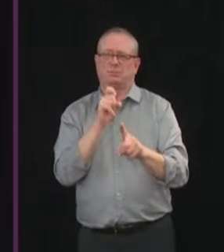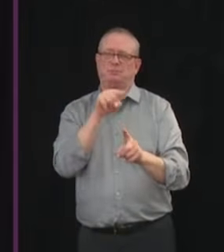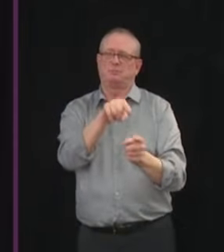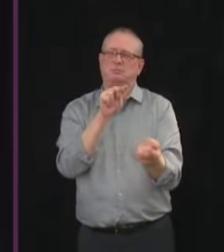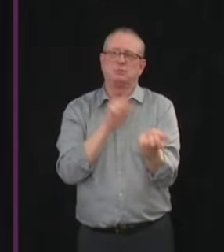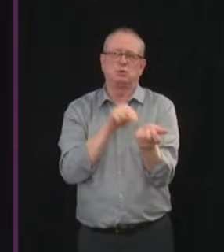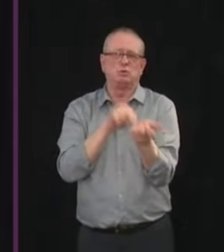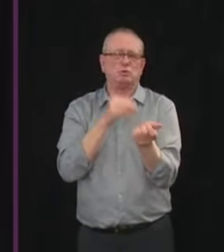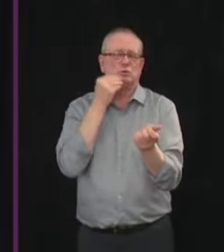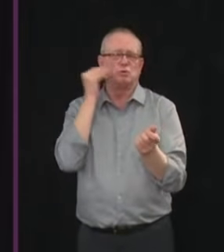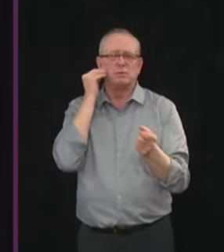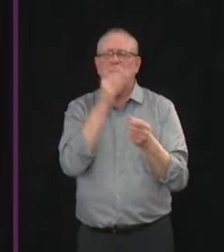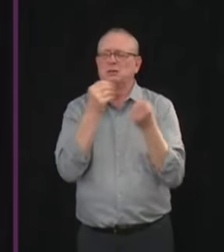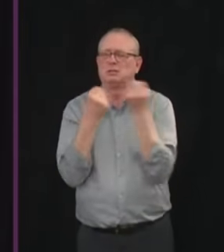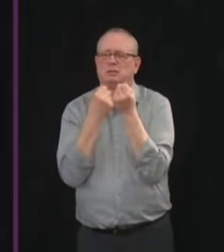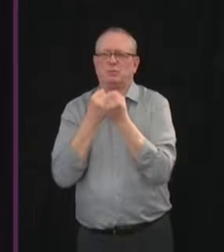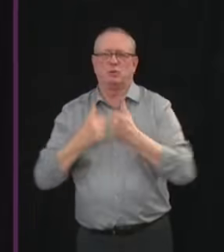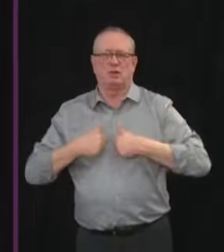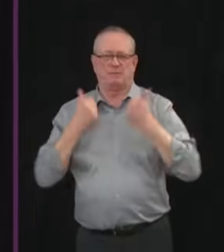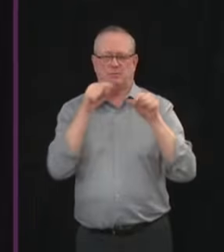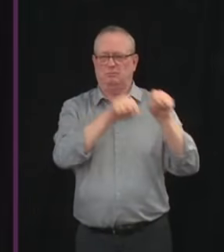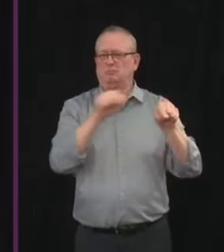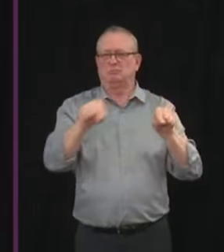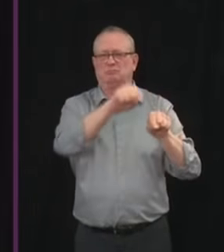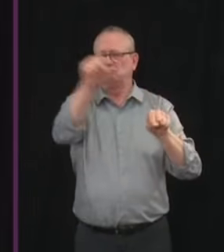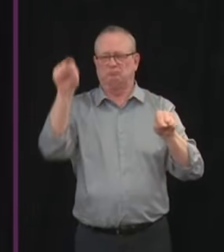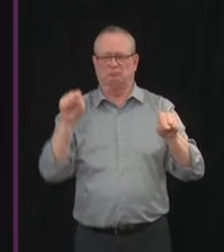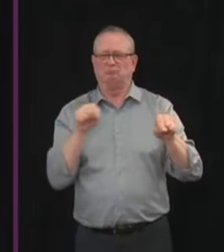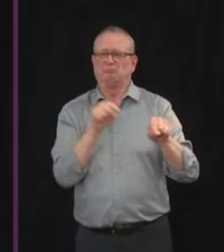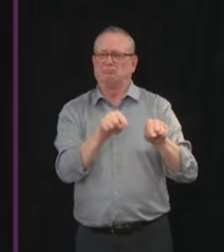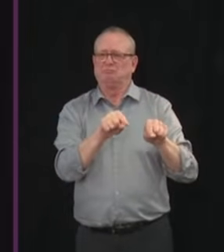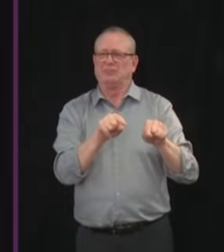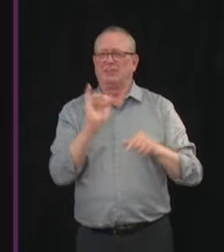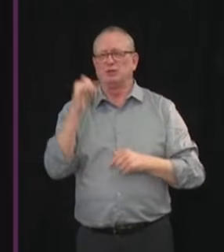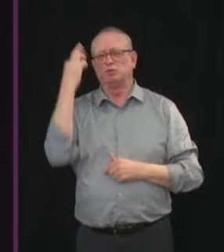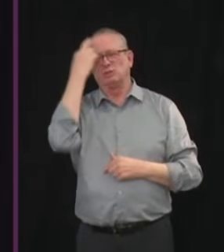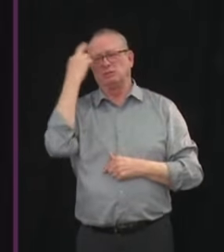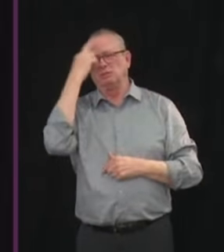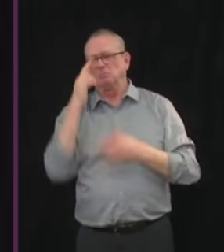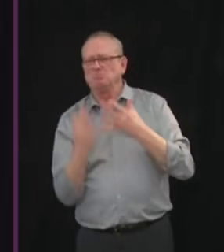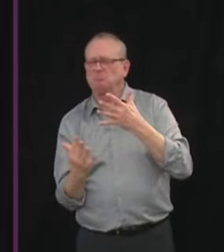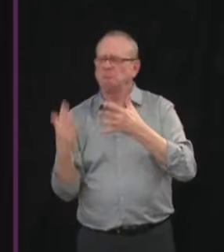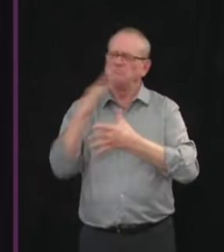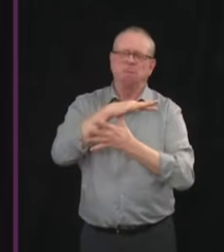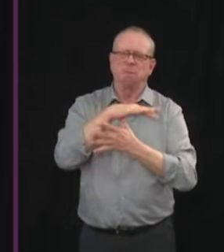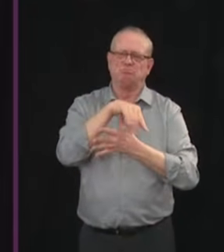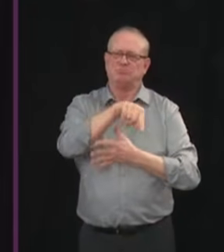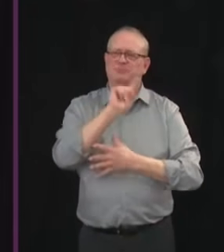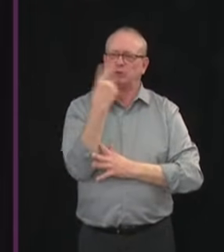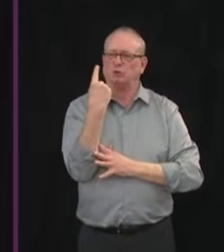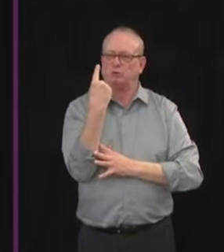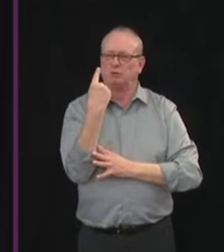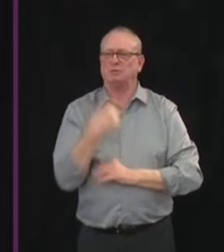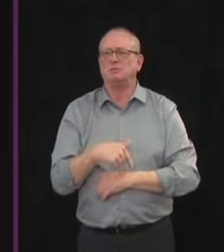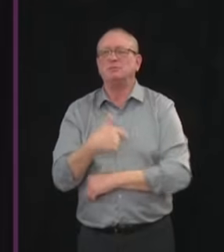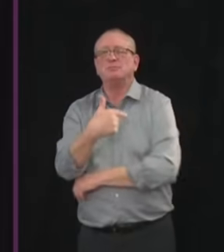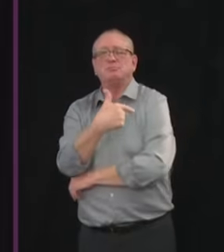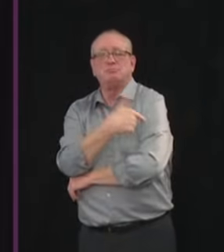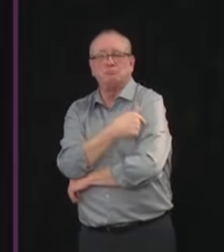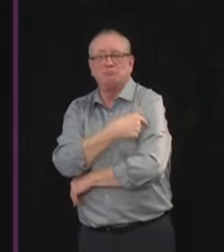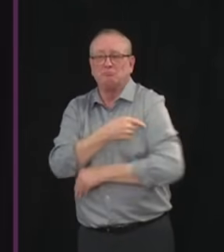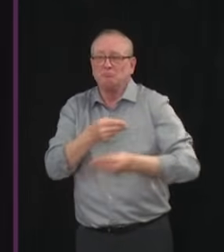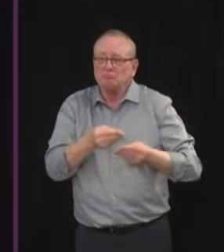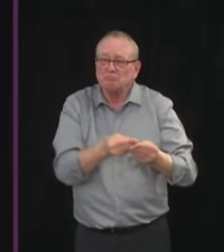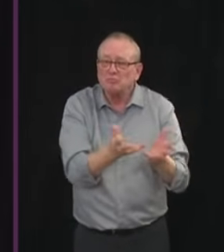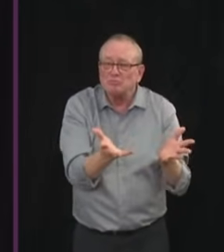to residents in mixed sites where some residents are in designated supportive living and others not, but where all residents share space